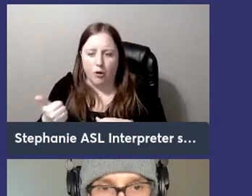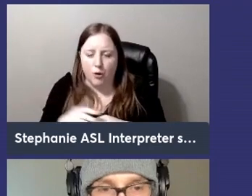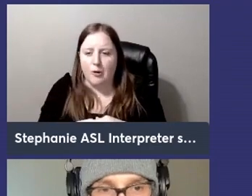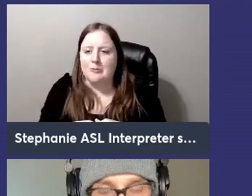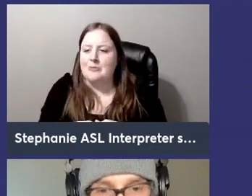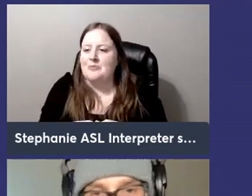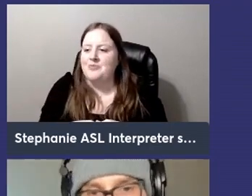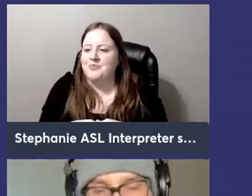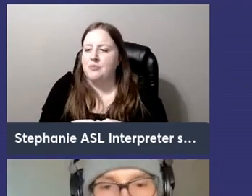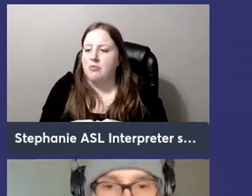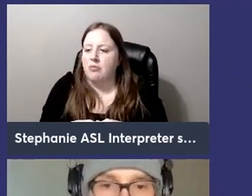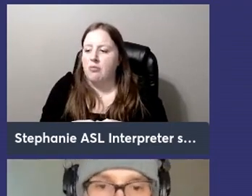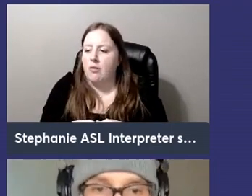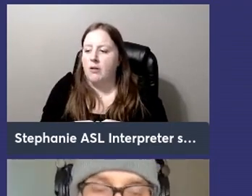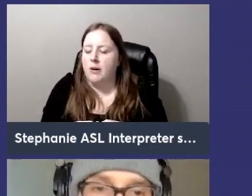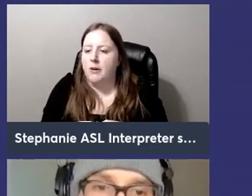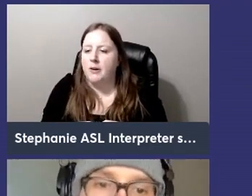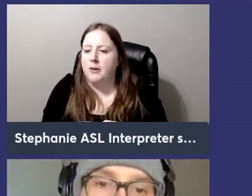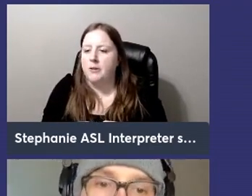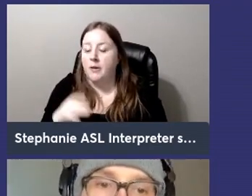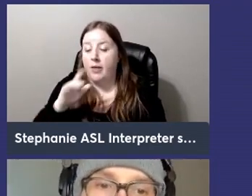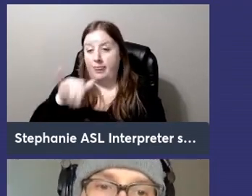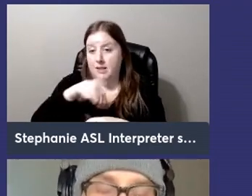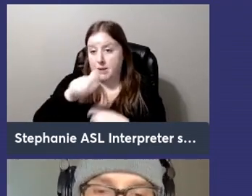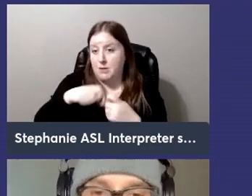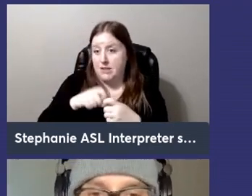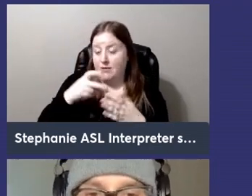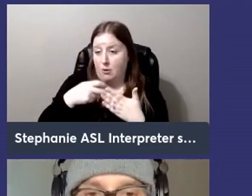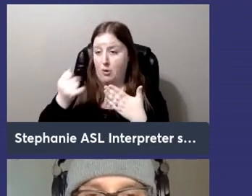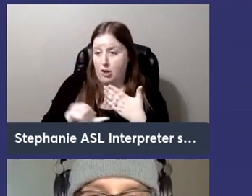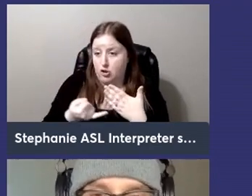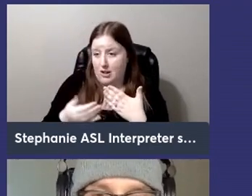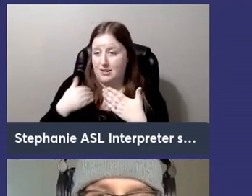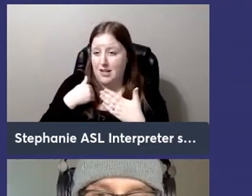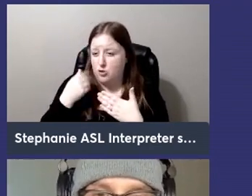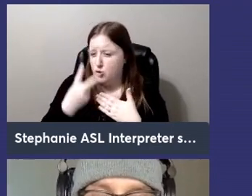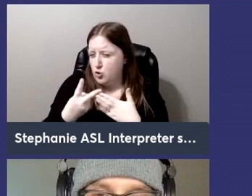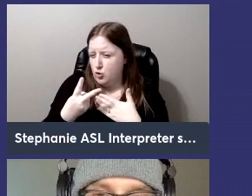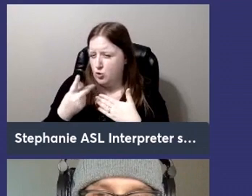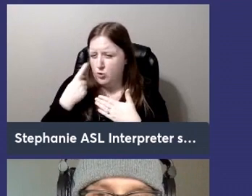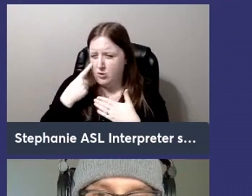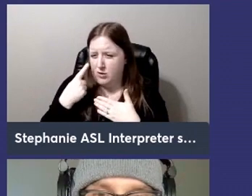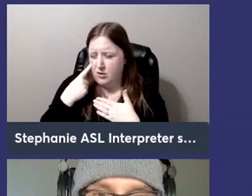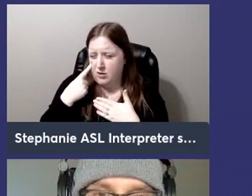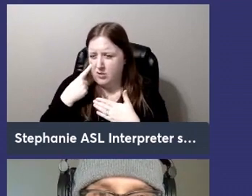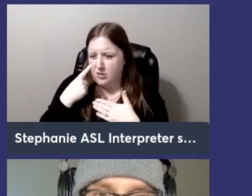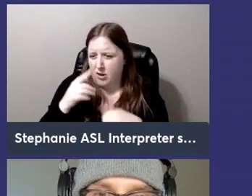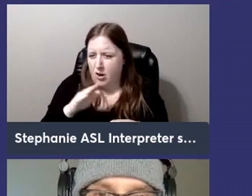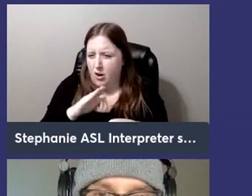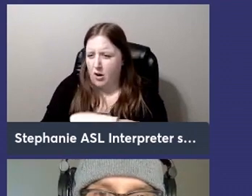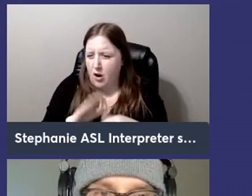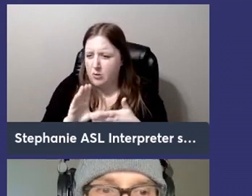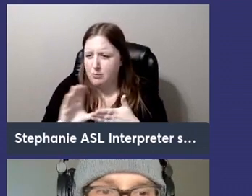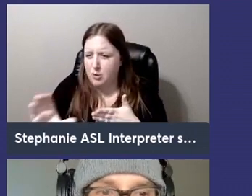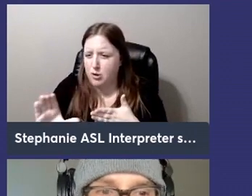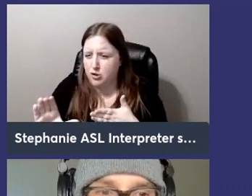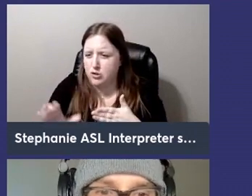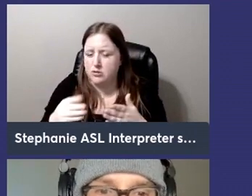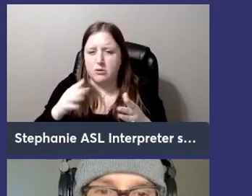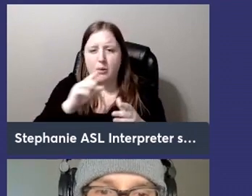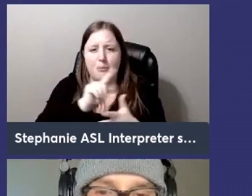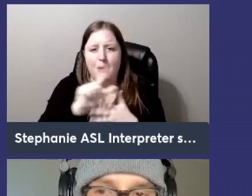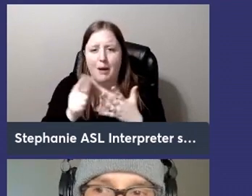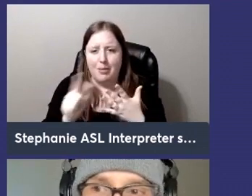take this particular project comes with two, I think this is called the on push to main pipeline. So you can see it does a